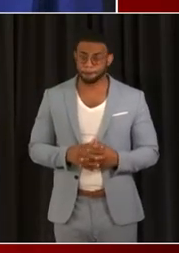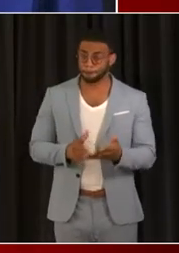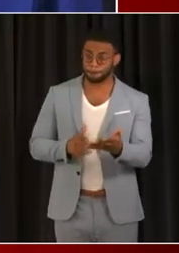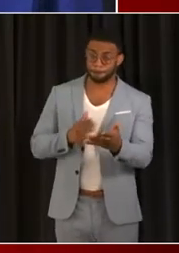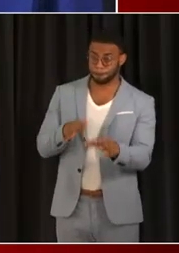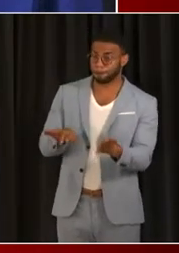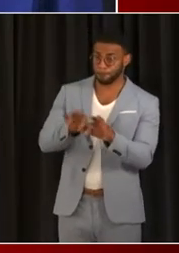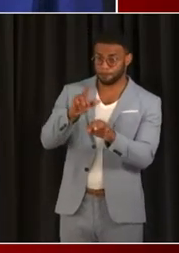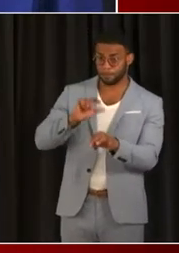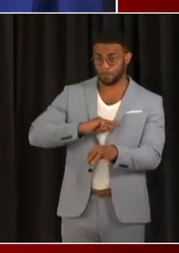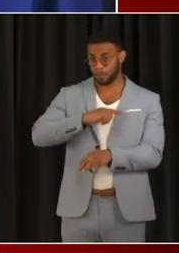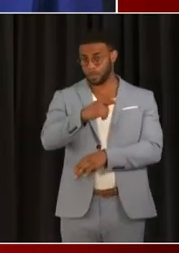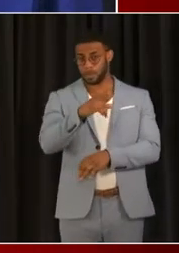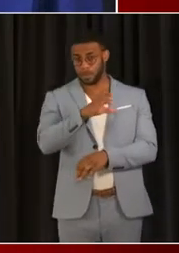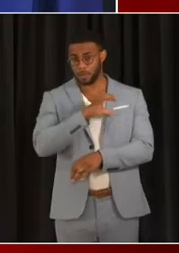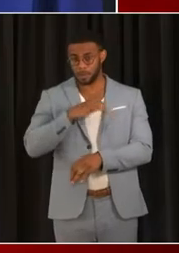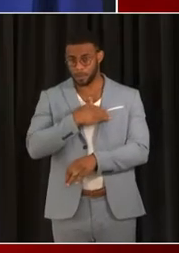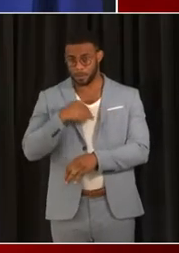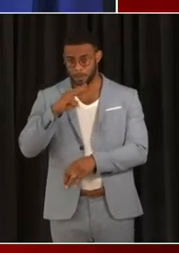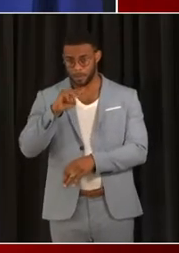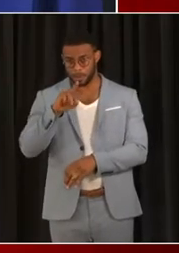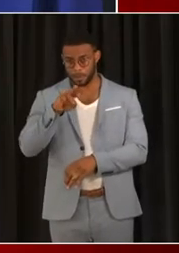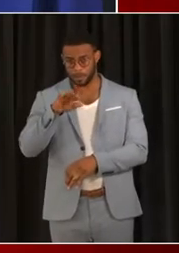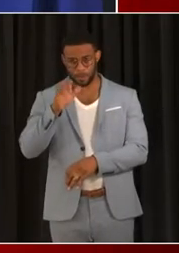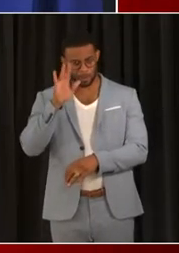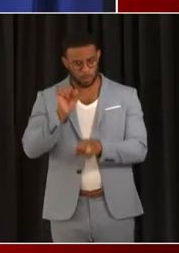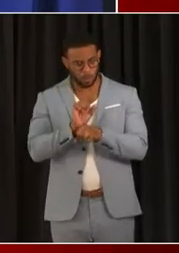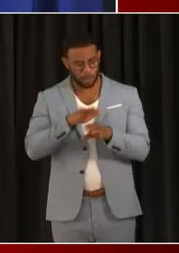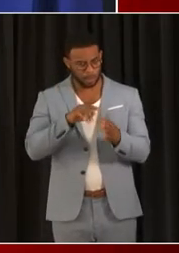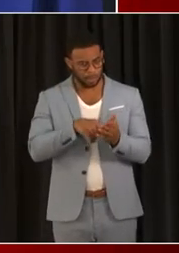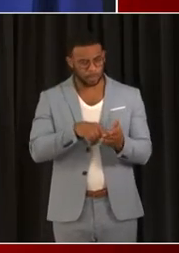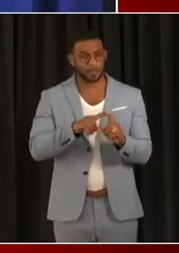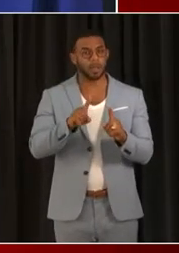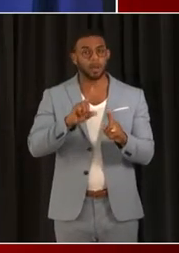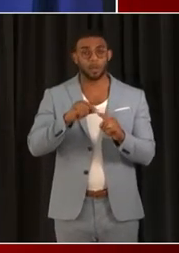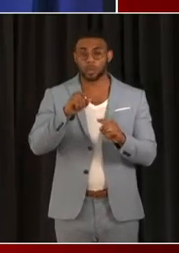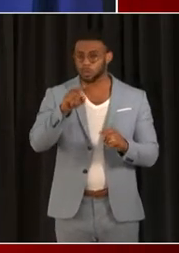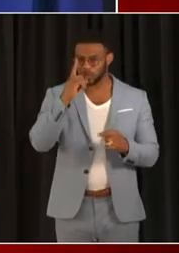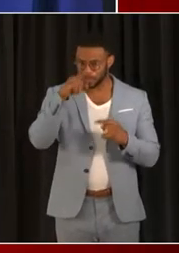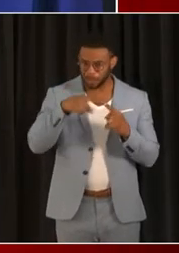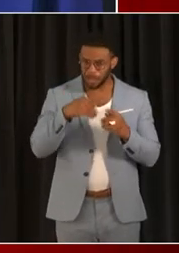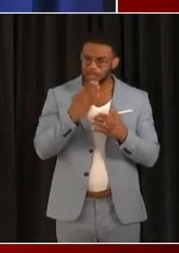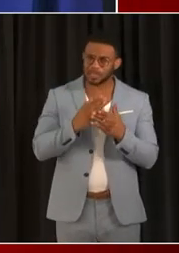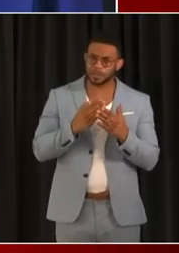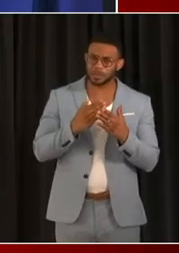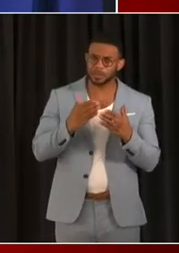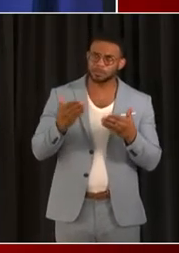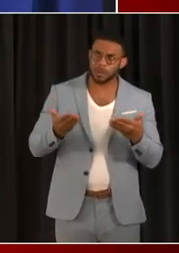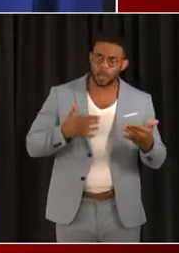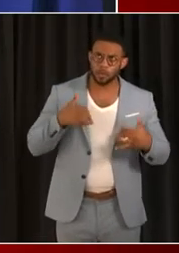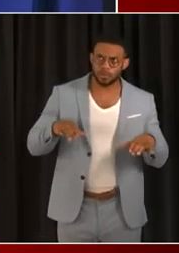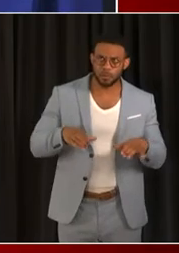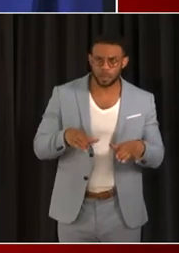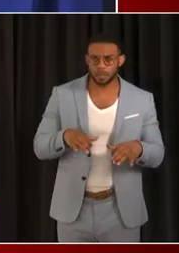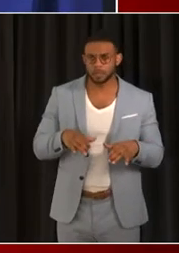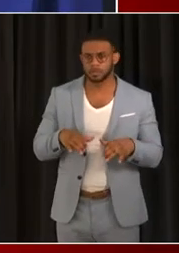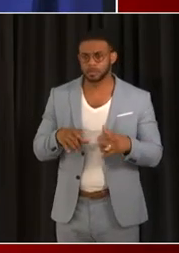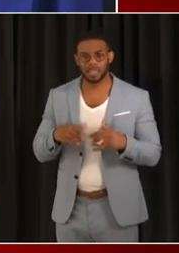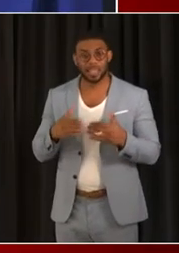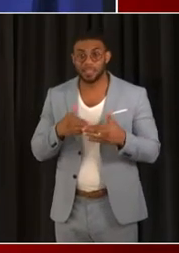really important question. And I'm going to go to Councilmember McDuffie because I know he's doing some work on this. But when you think about some of the hiring that we've